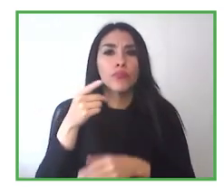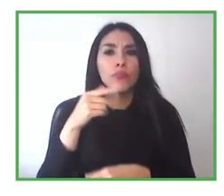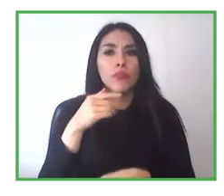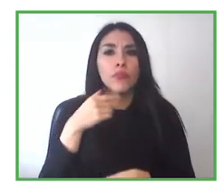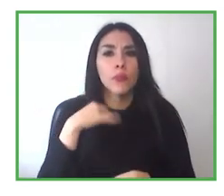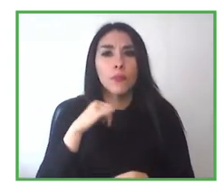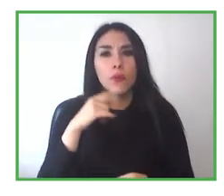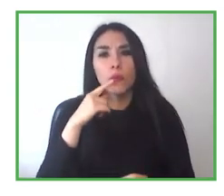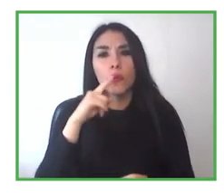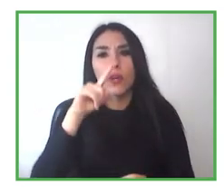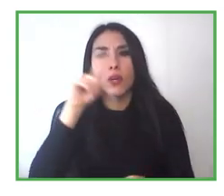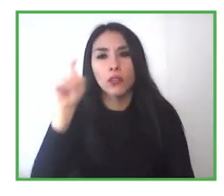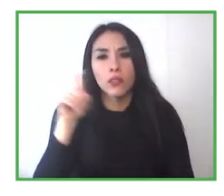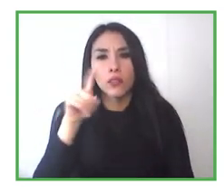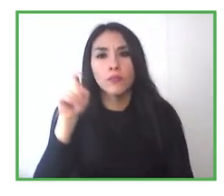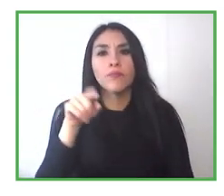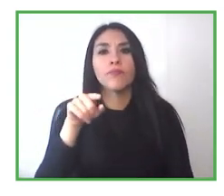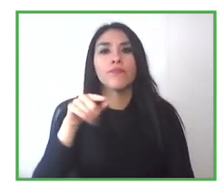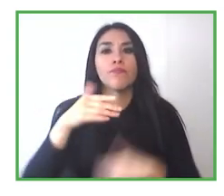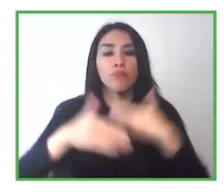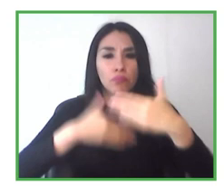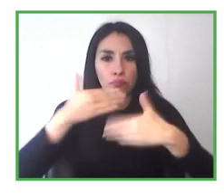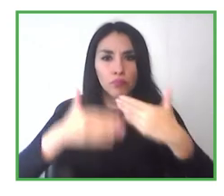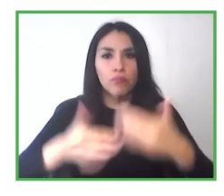the floor to you so you can tell us a little bit how it works.